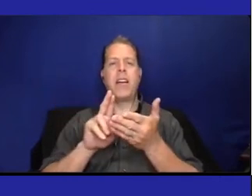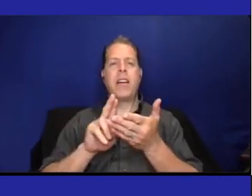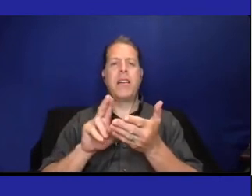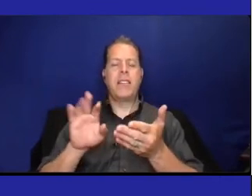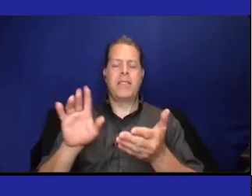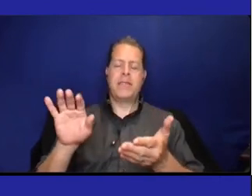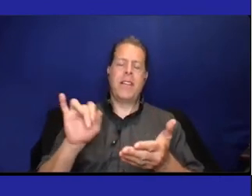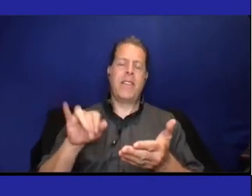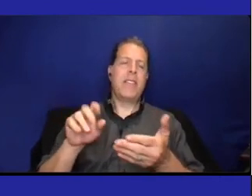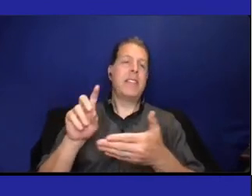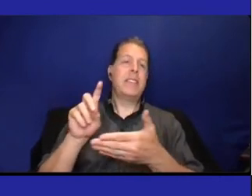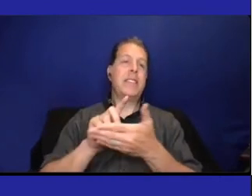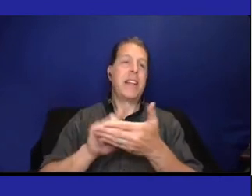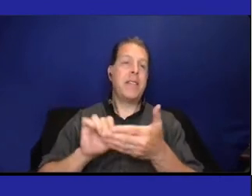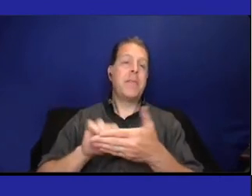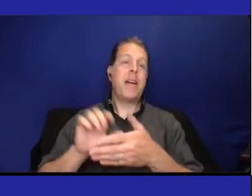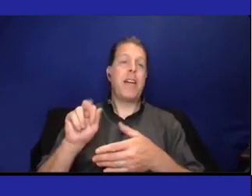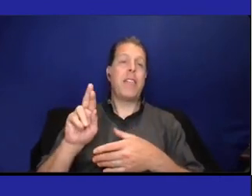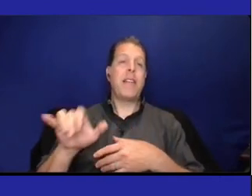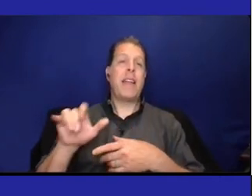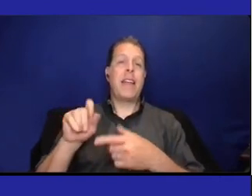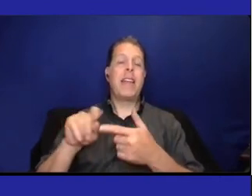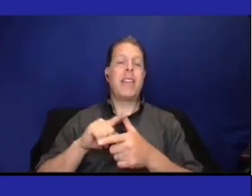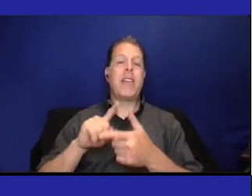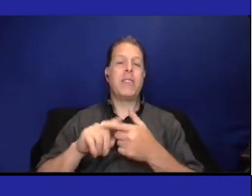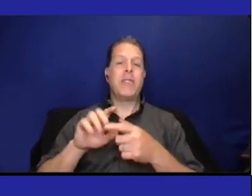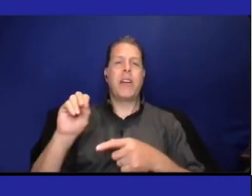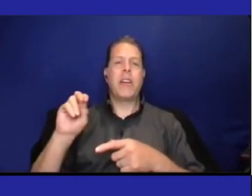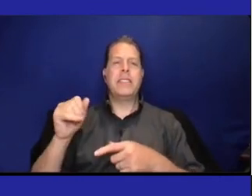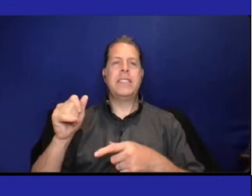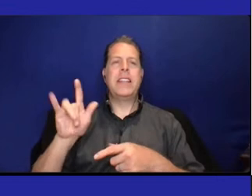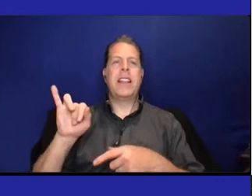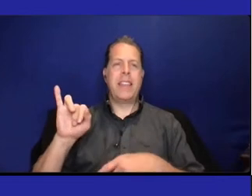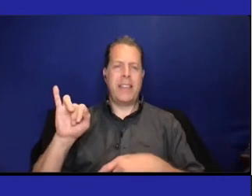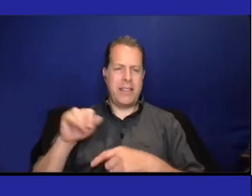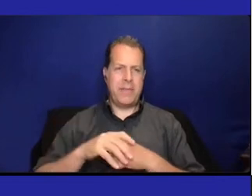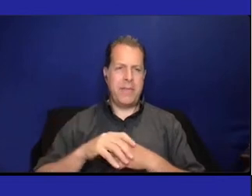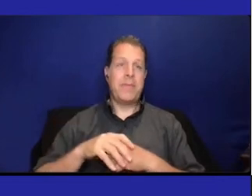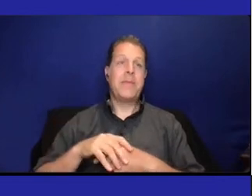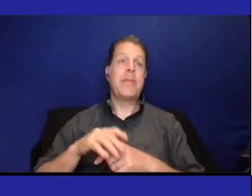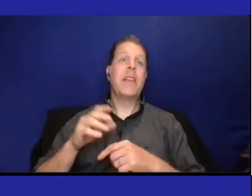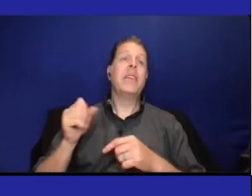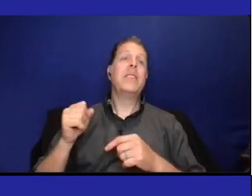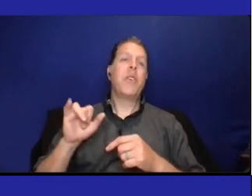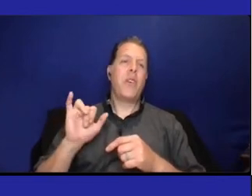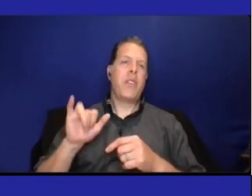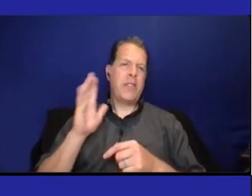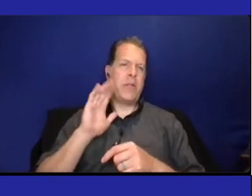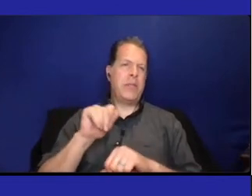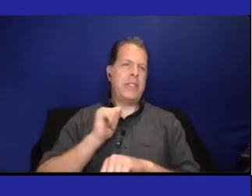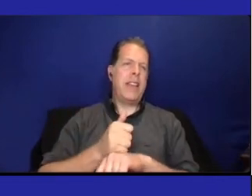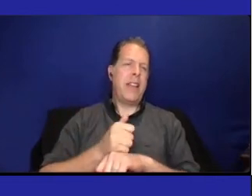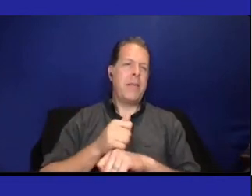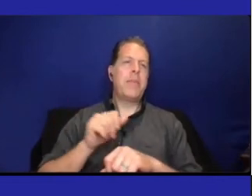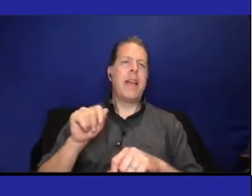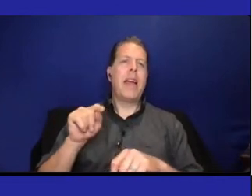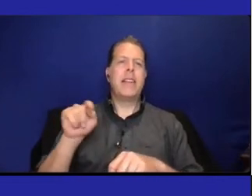by Array and the contractor Consigli. So that's how we're set up at the